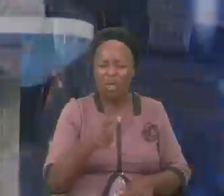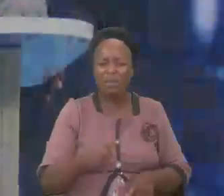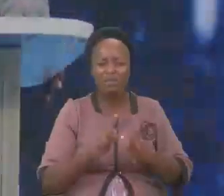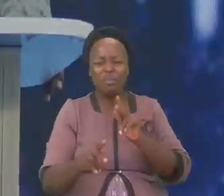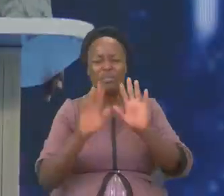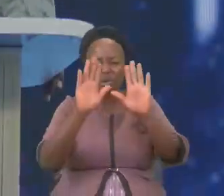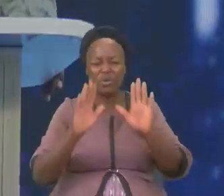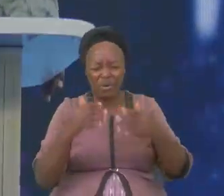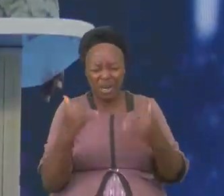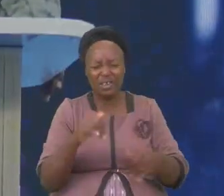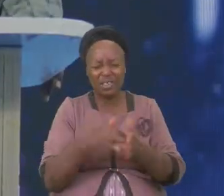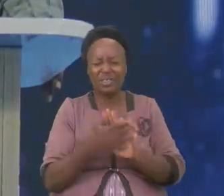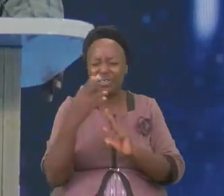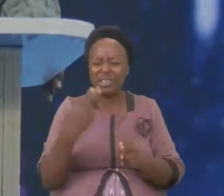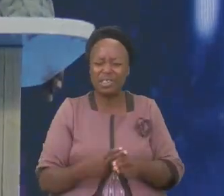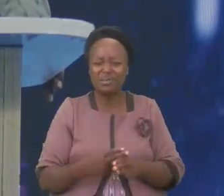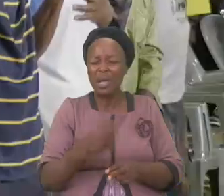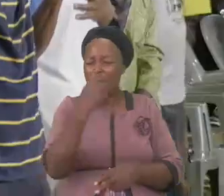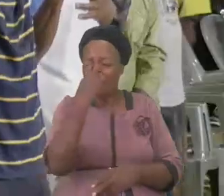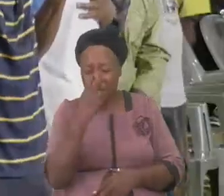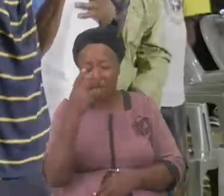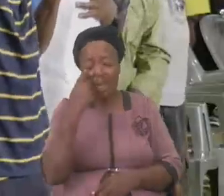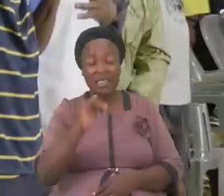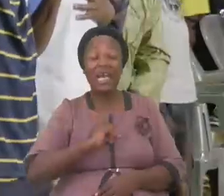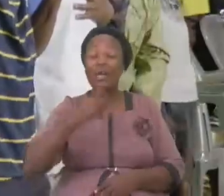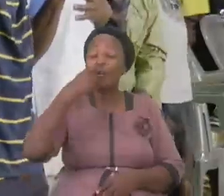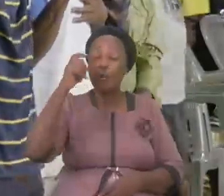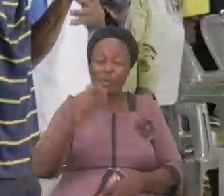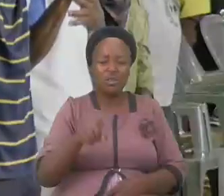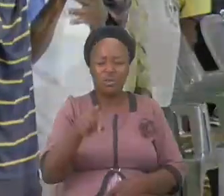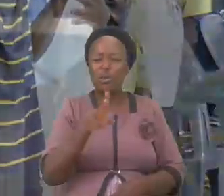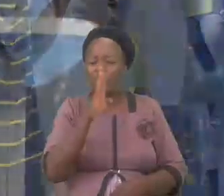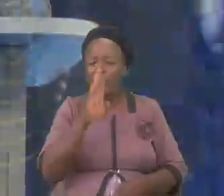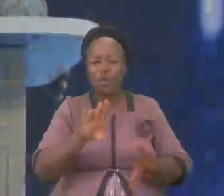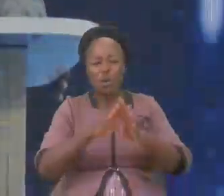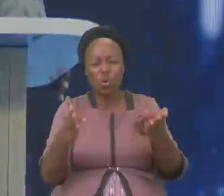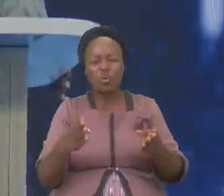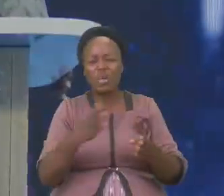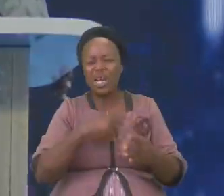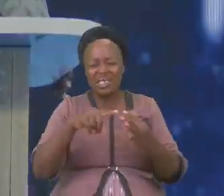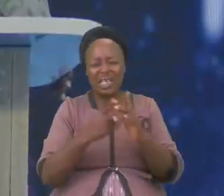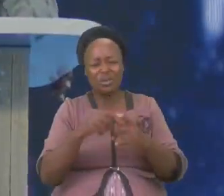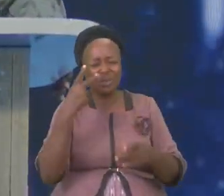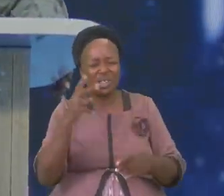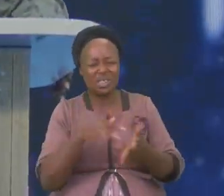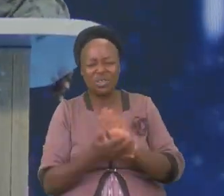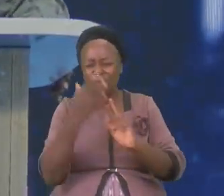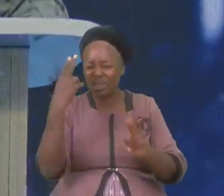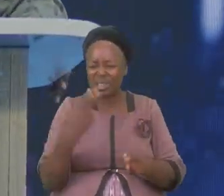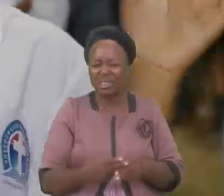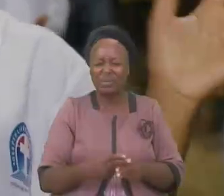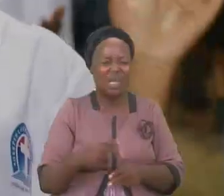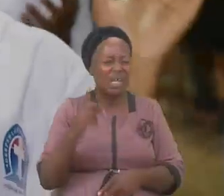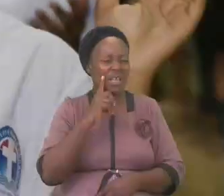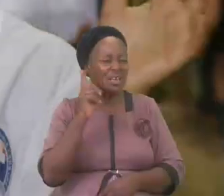you, be open and begin to see. Deaf ears, open up and begin to